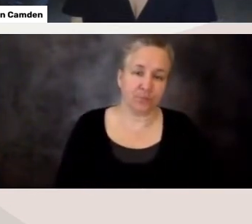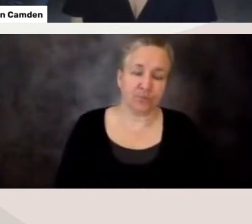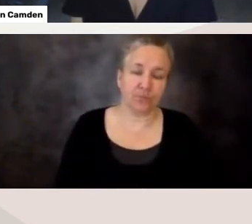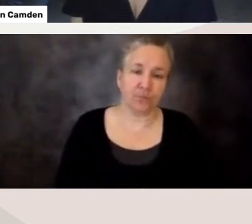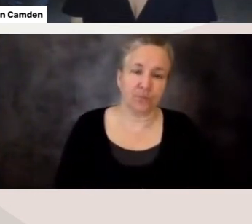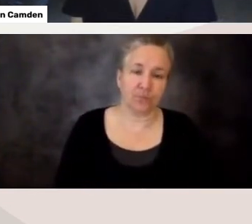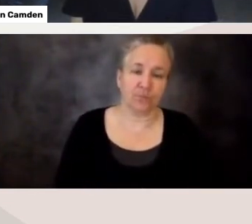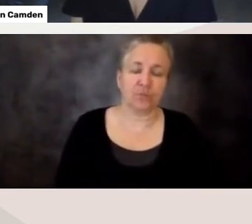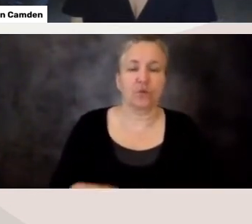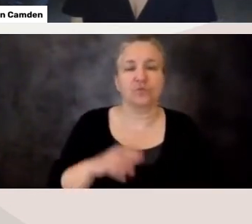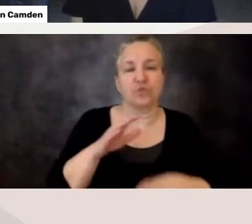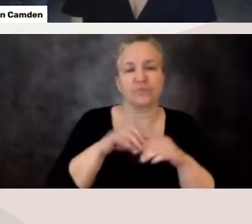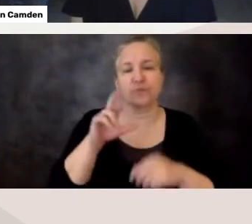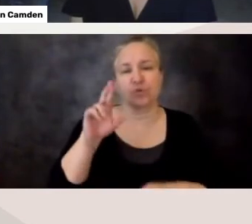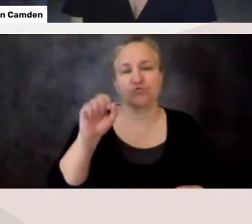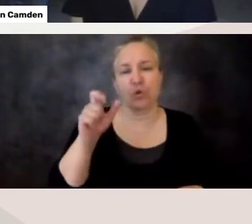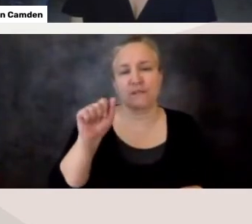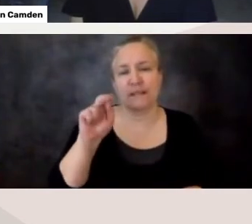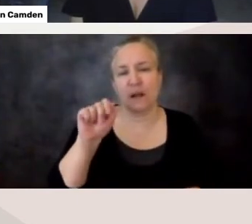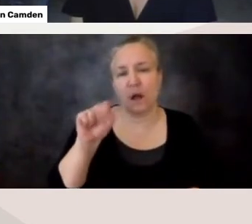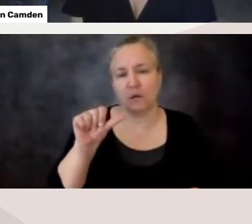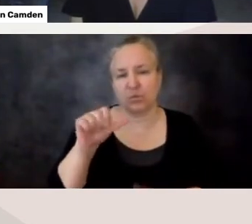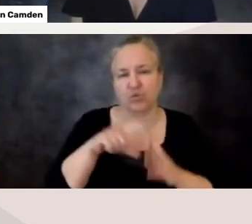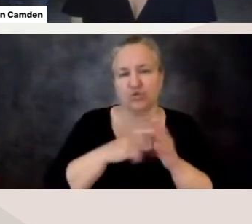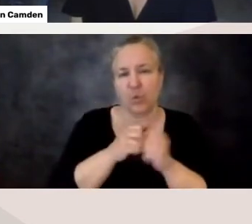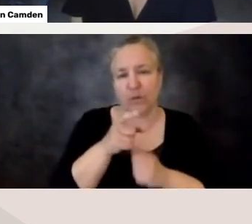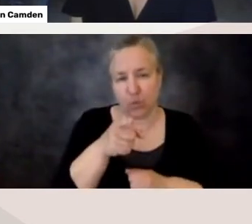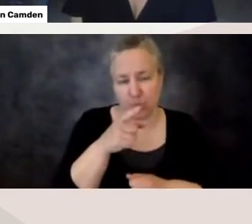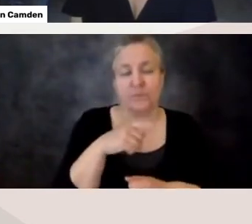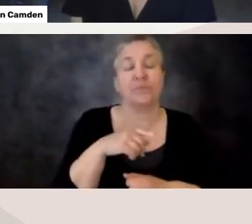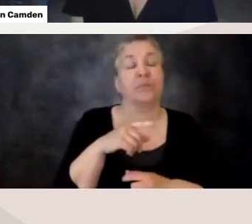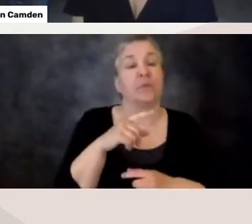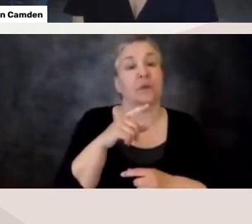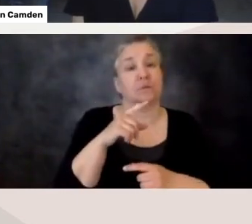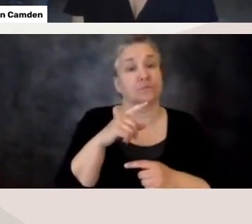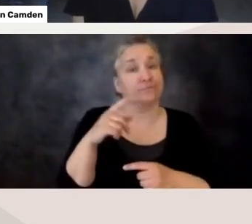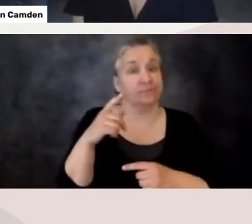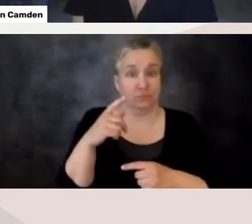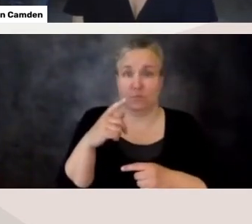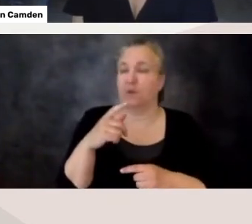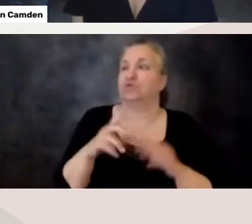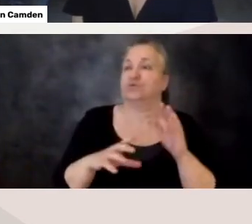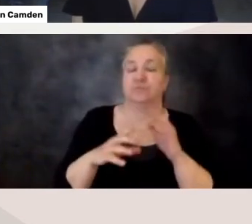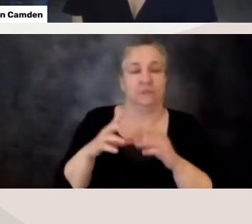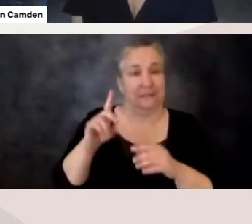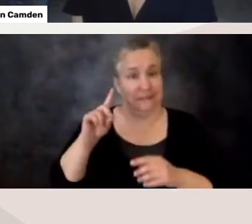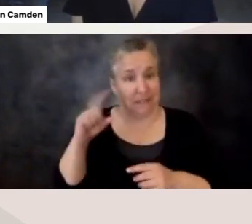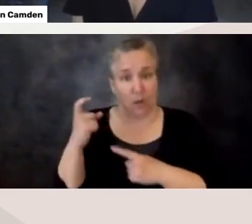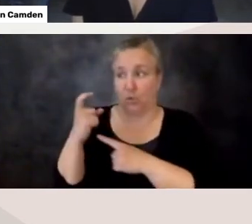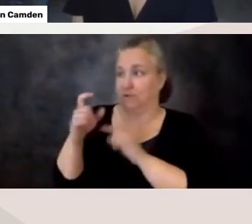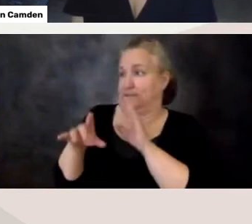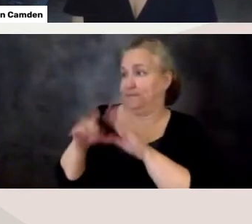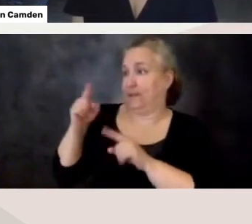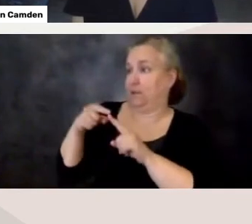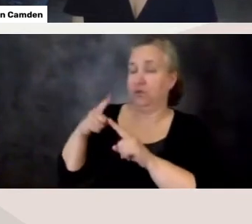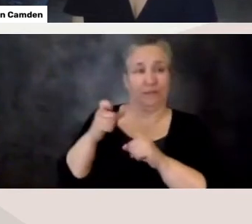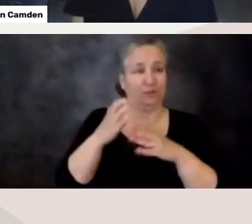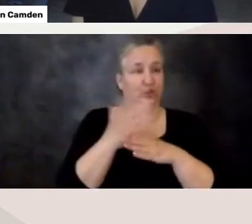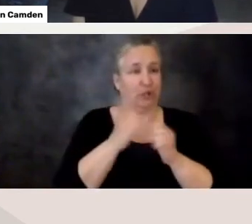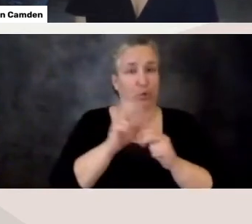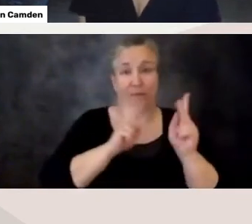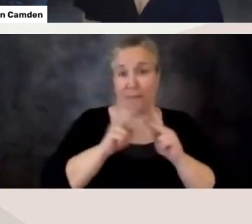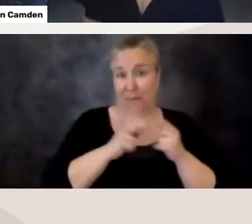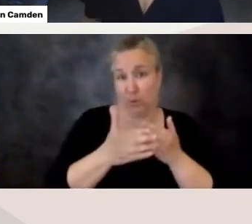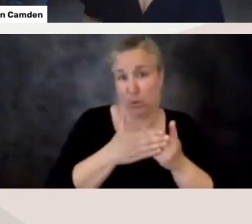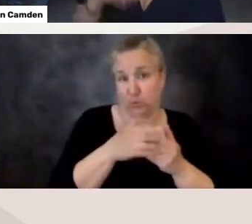So Roxana, why don't we start with you? When you needed to share your diagnosis with the people around